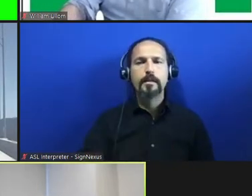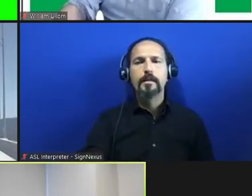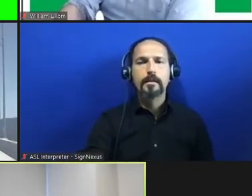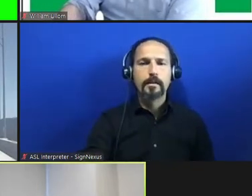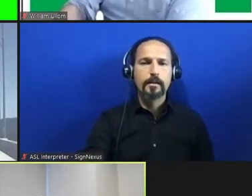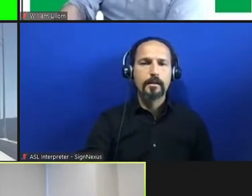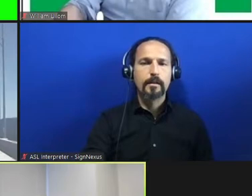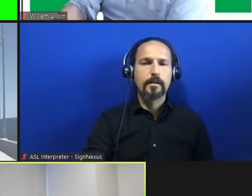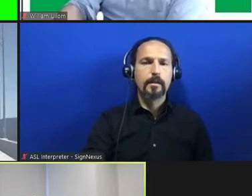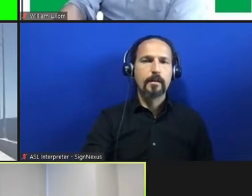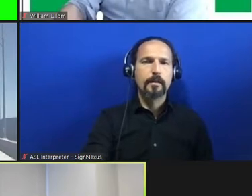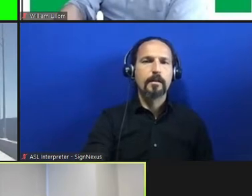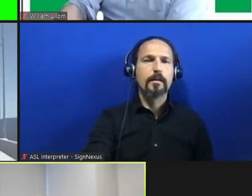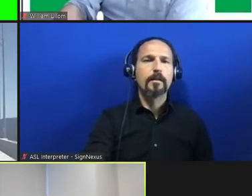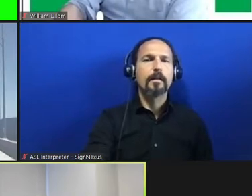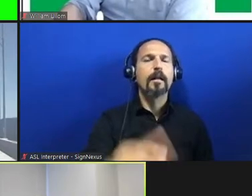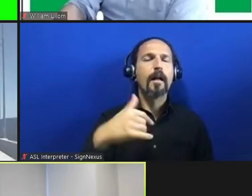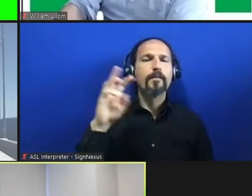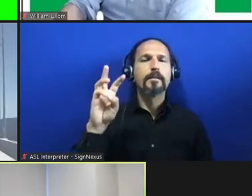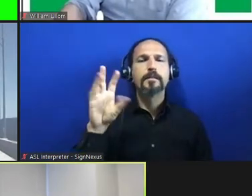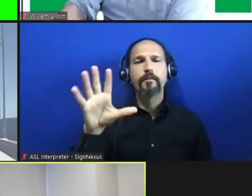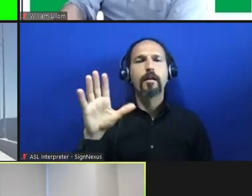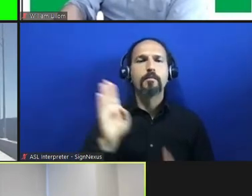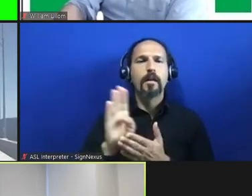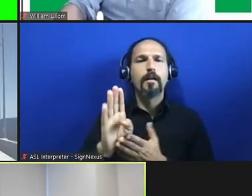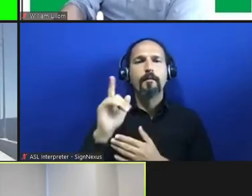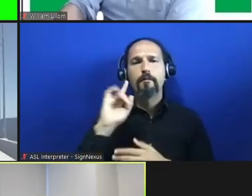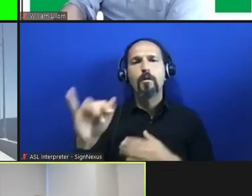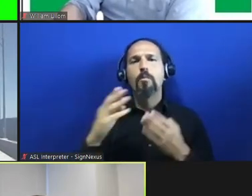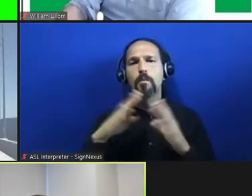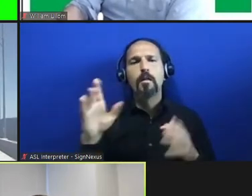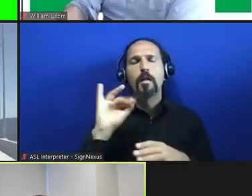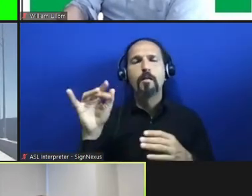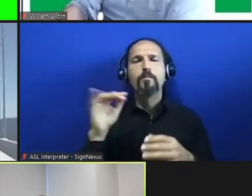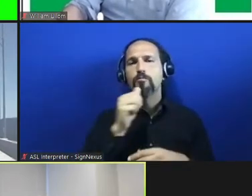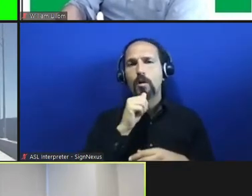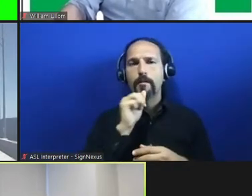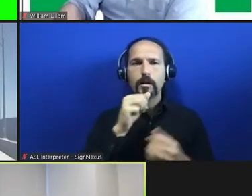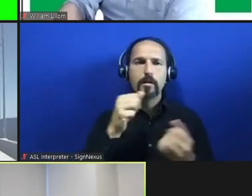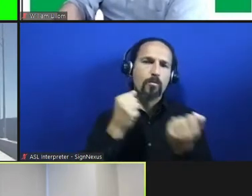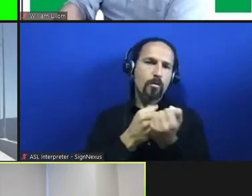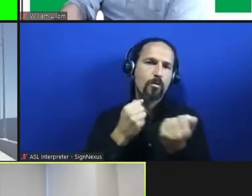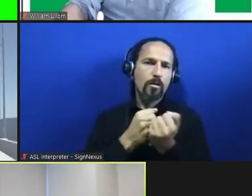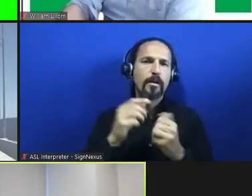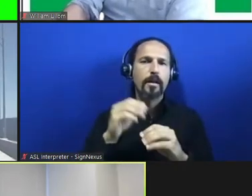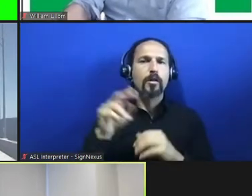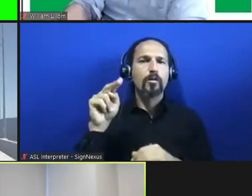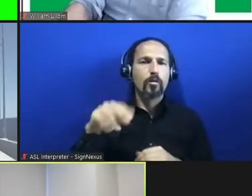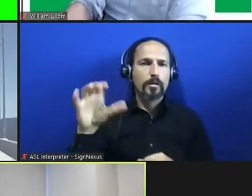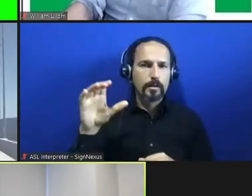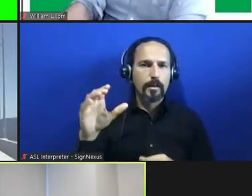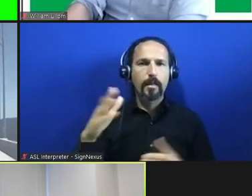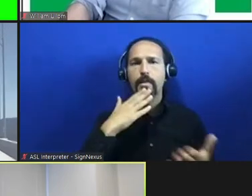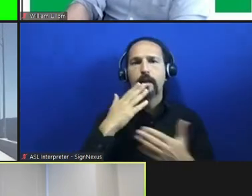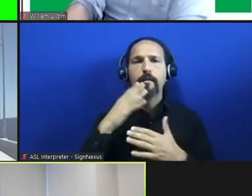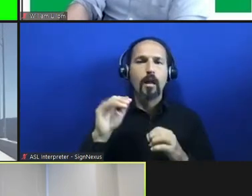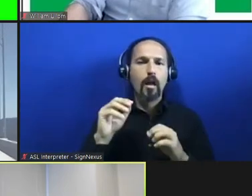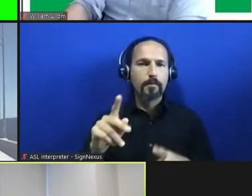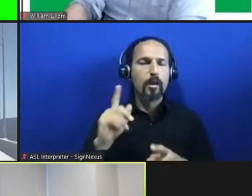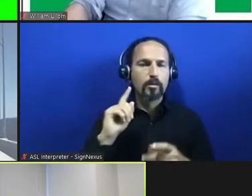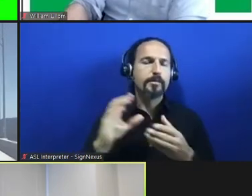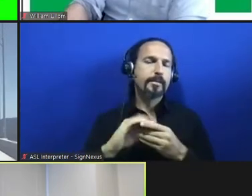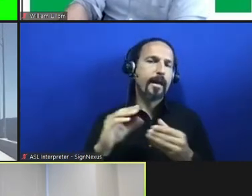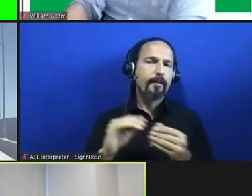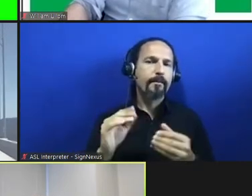in place over 65 billion dollars worth of public and private construction work in New York City thank you for the opportunity to